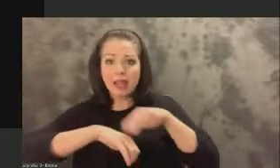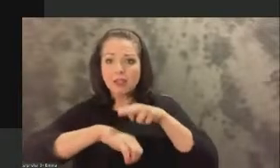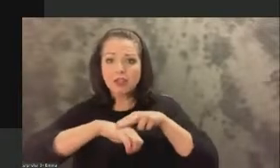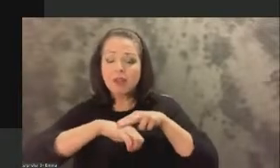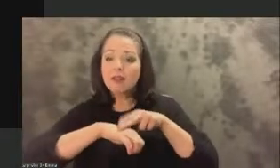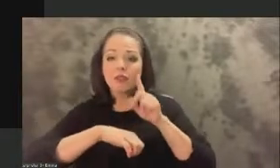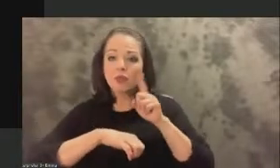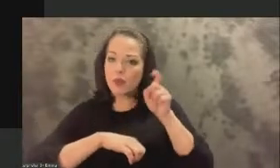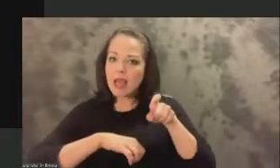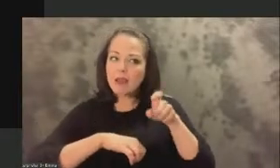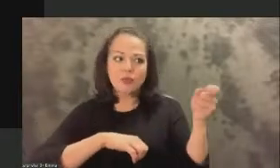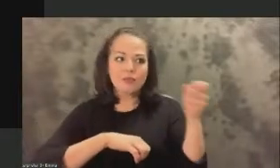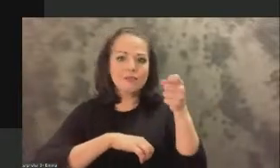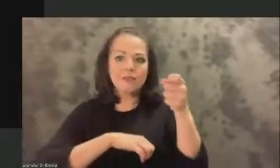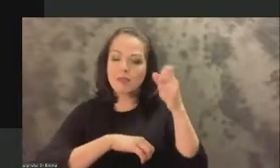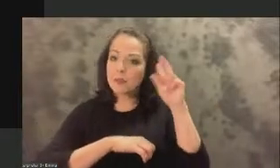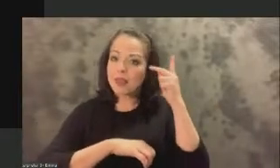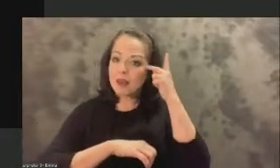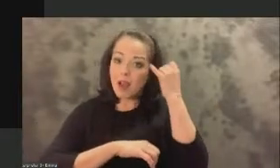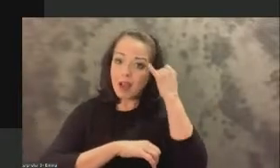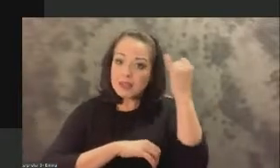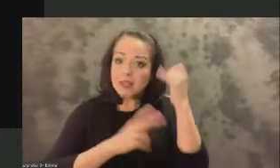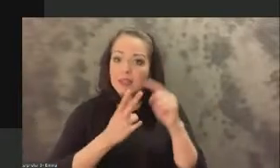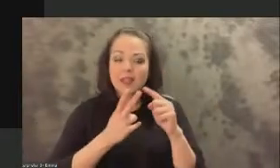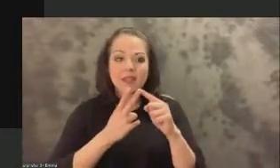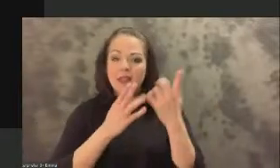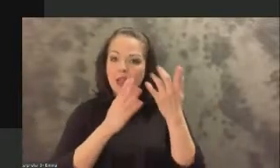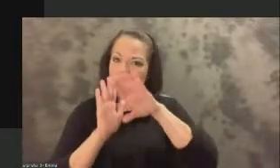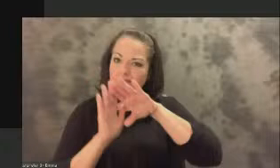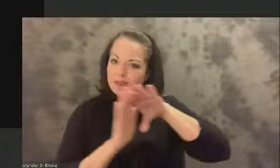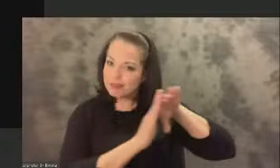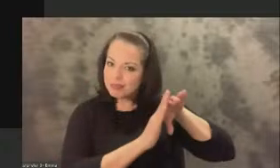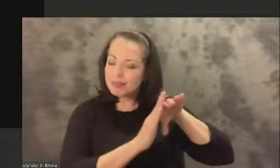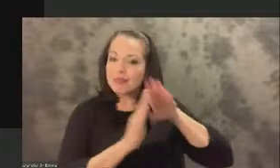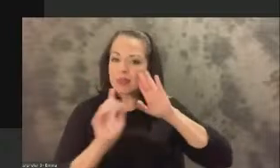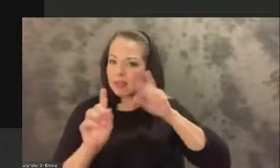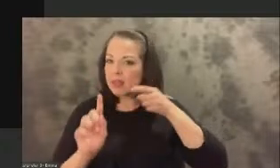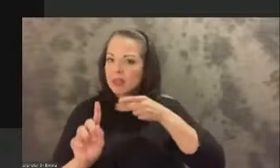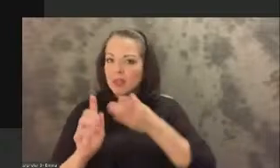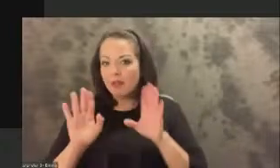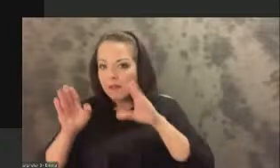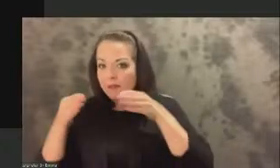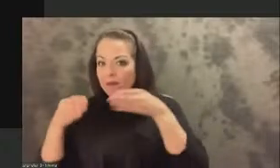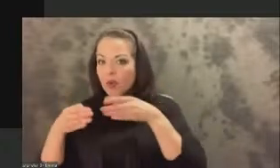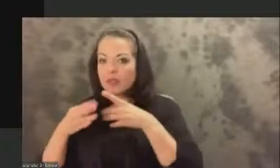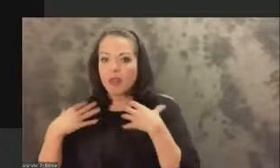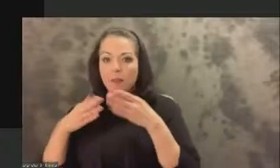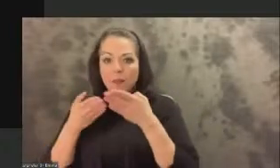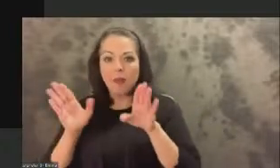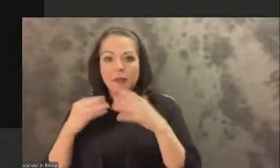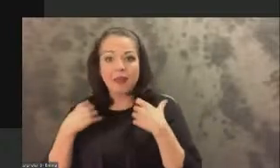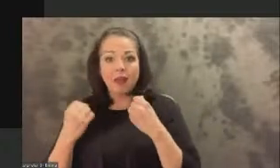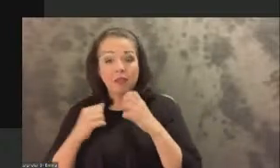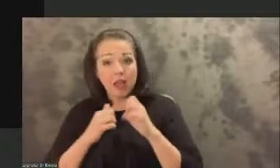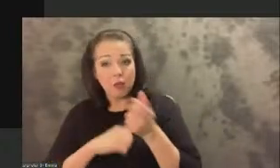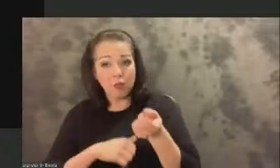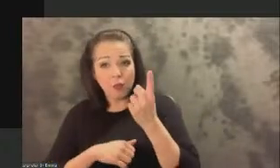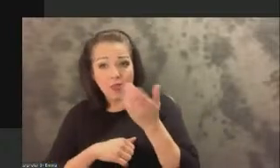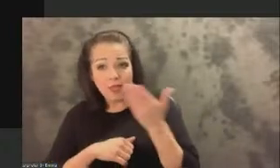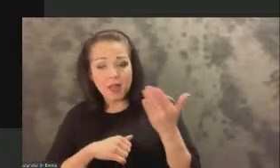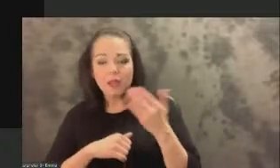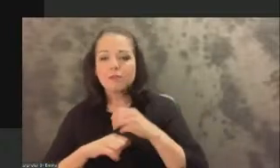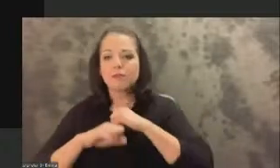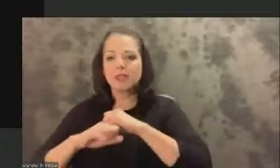our political ideas and ideology aside in the name of public health. And one of those things is by protecting our children,